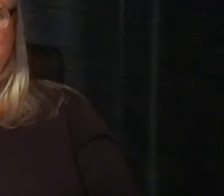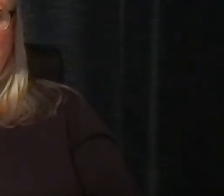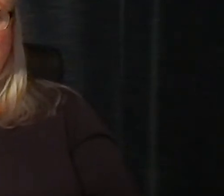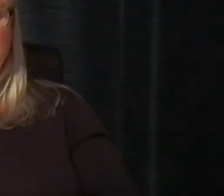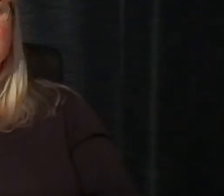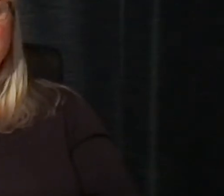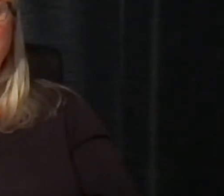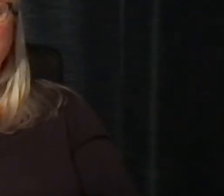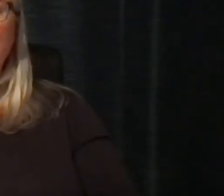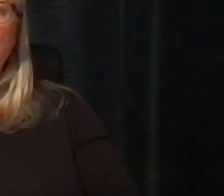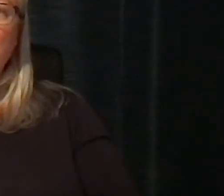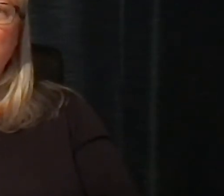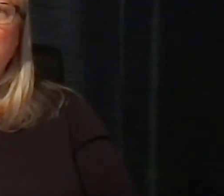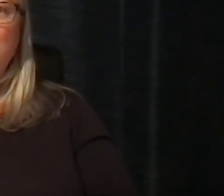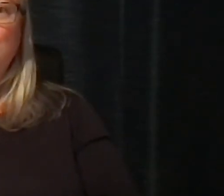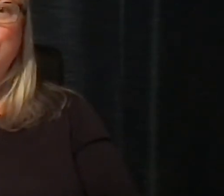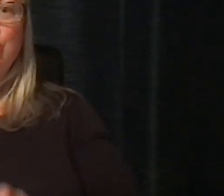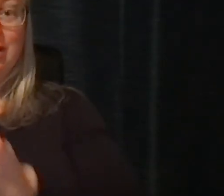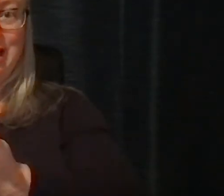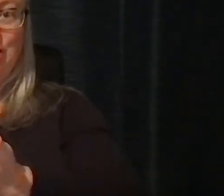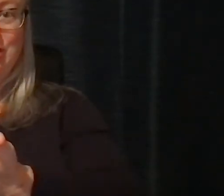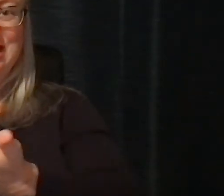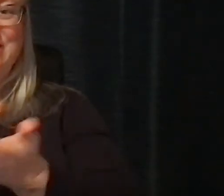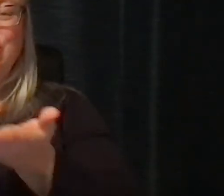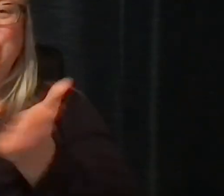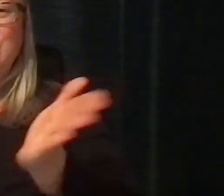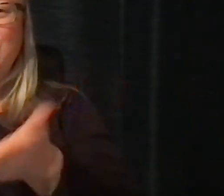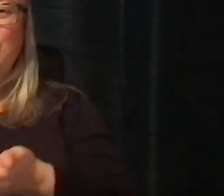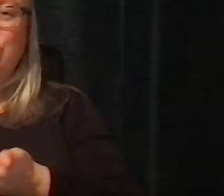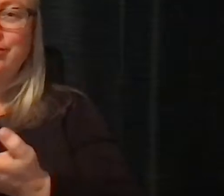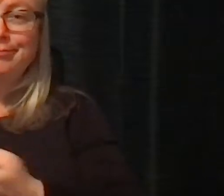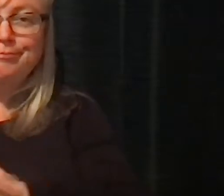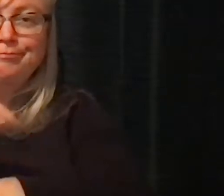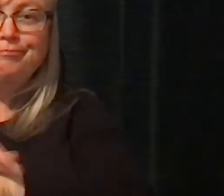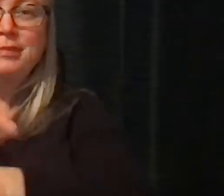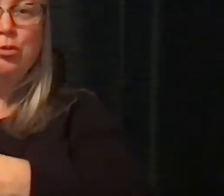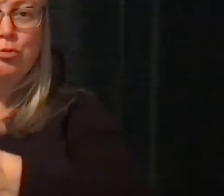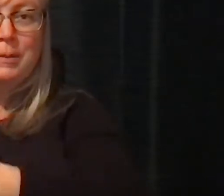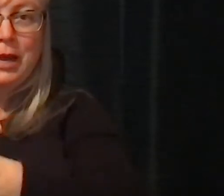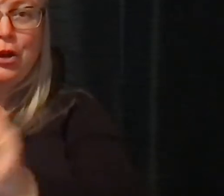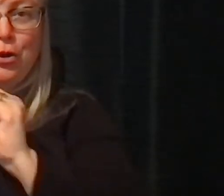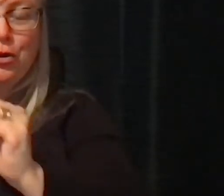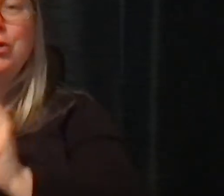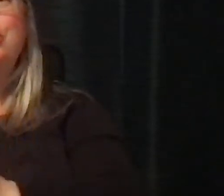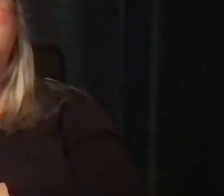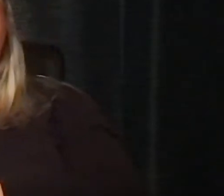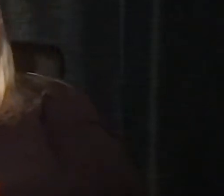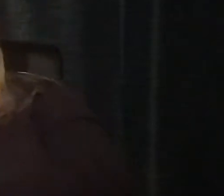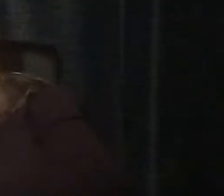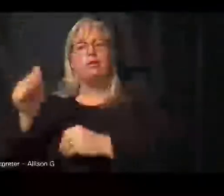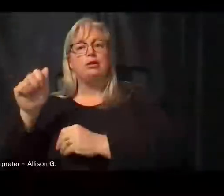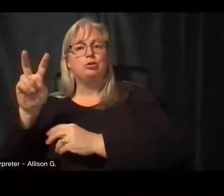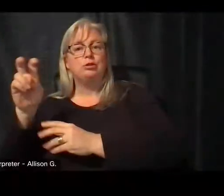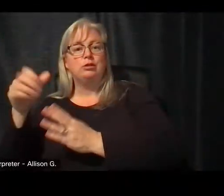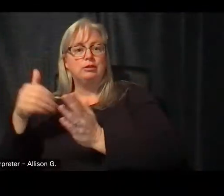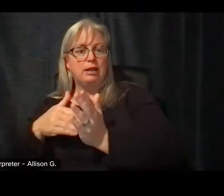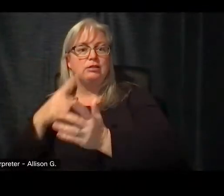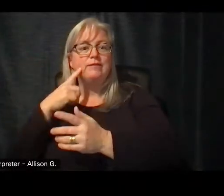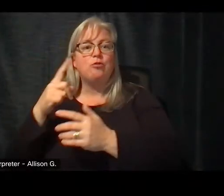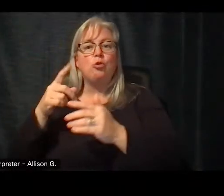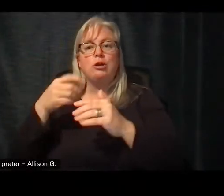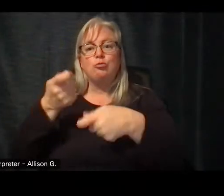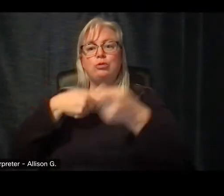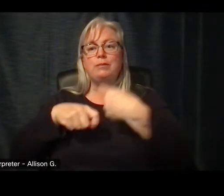about 200,000 of this is for general rehab and repair. About 210,000 of this is for replacing some entry doors